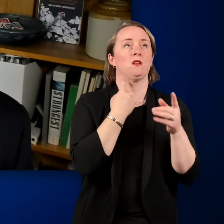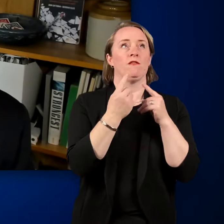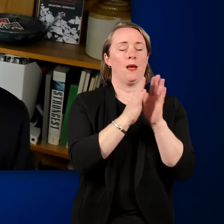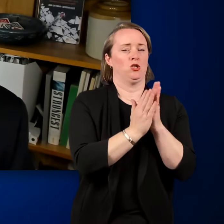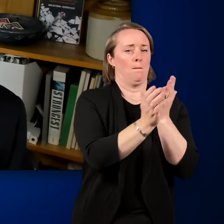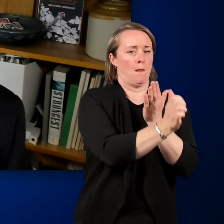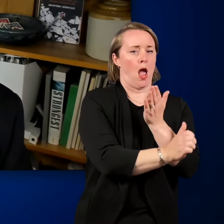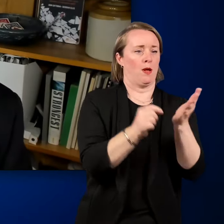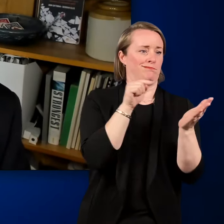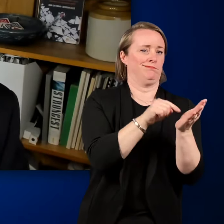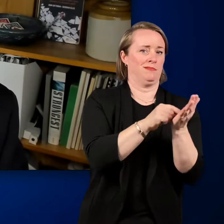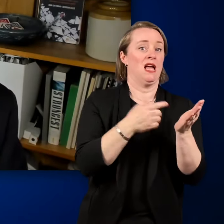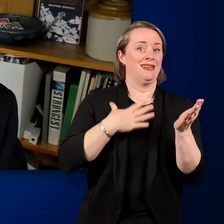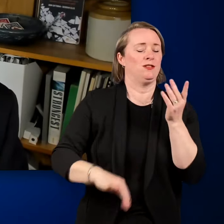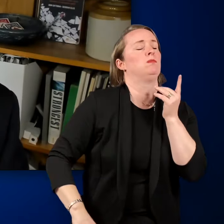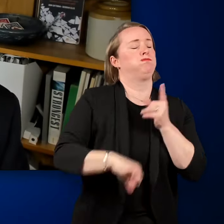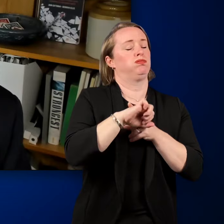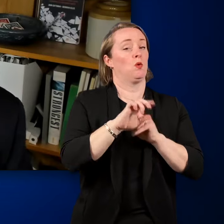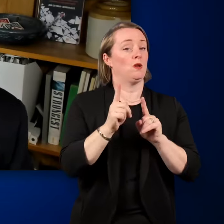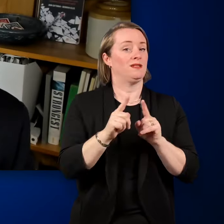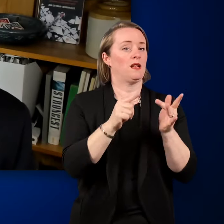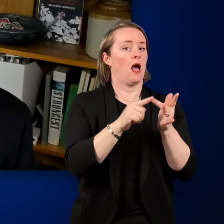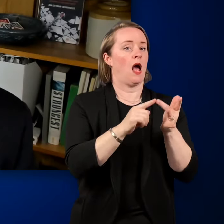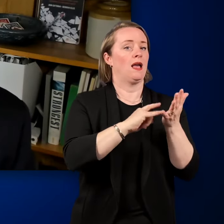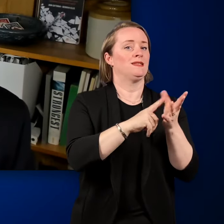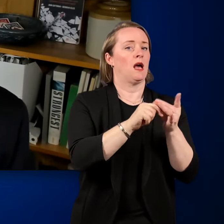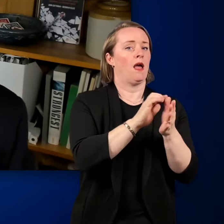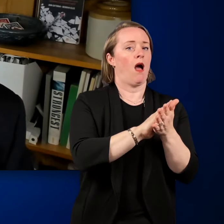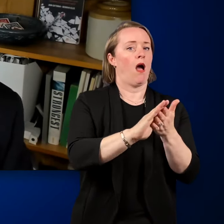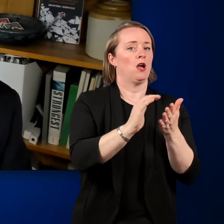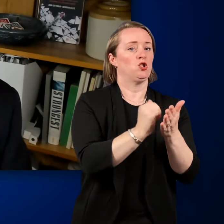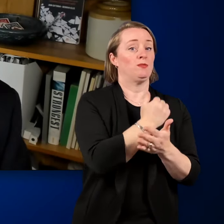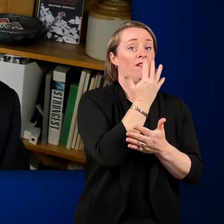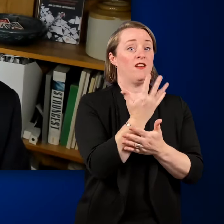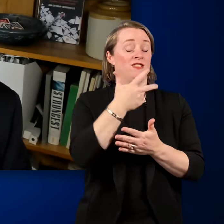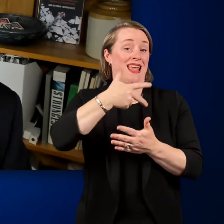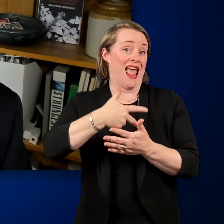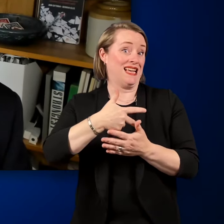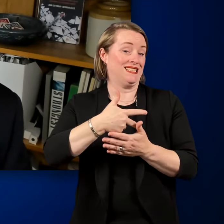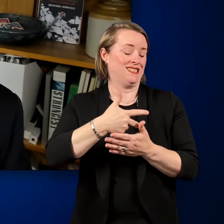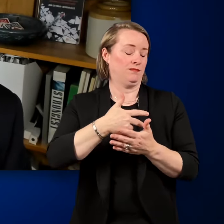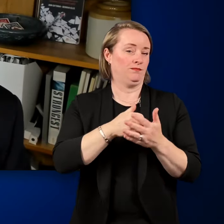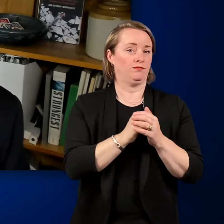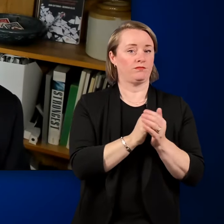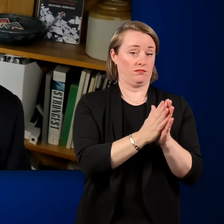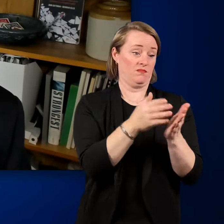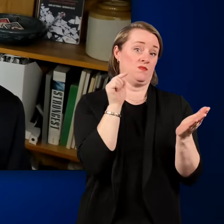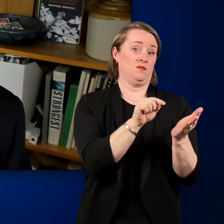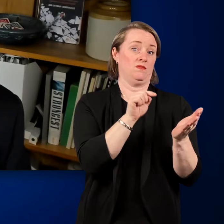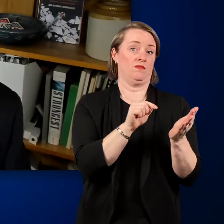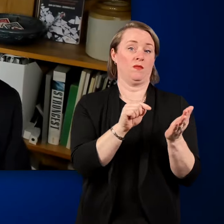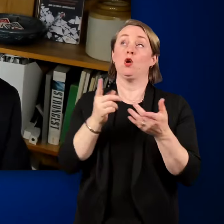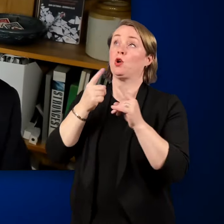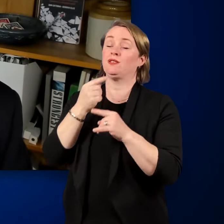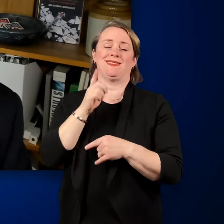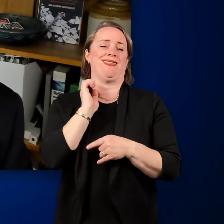attention to, is in Isaiah 58, 6 to 9. It says this: "This is the kind of fast day I'm